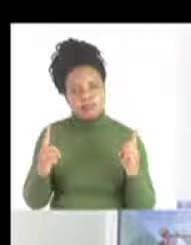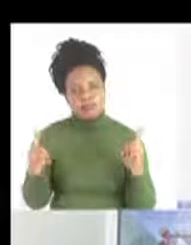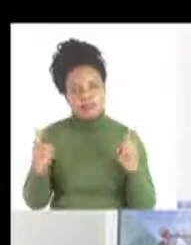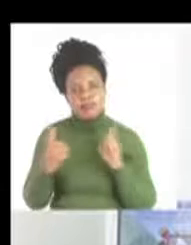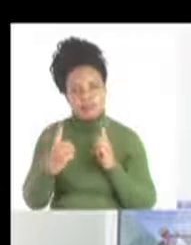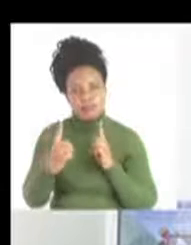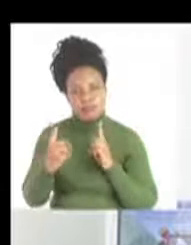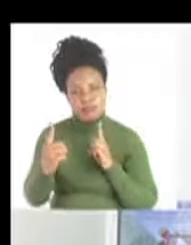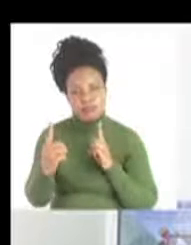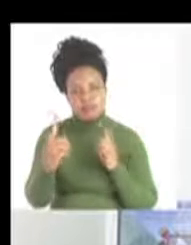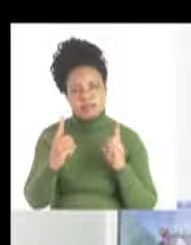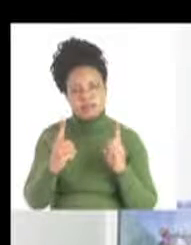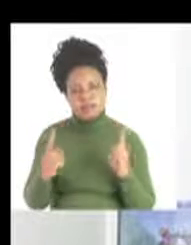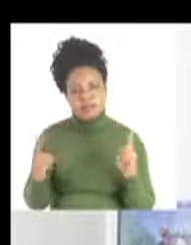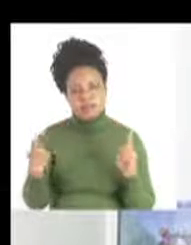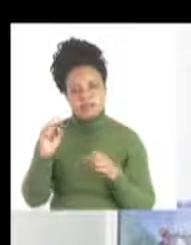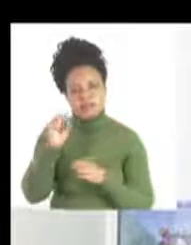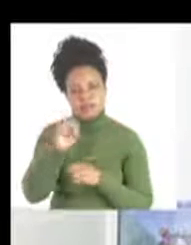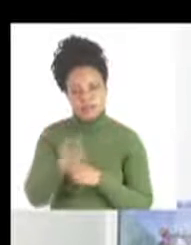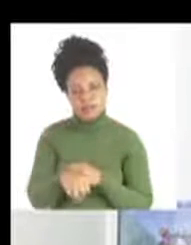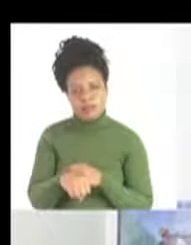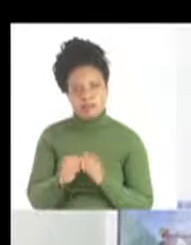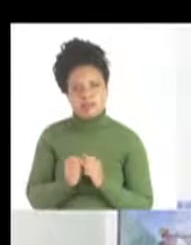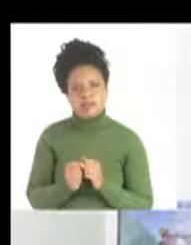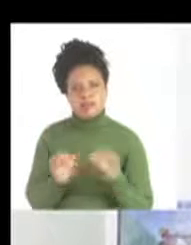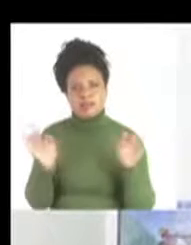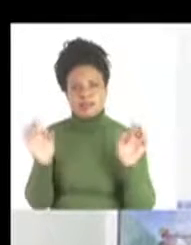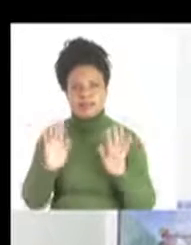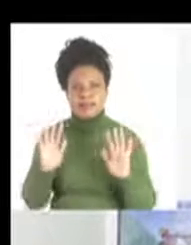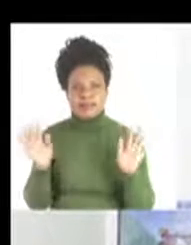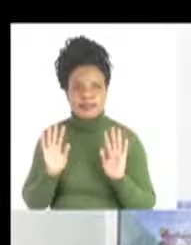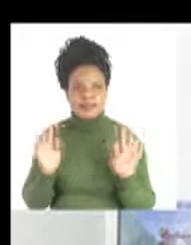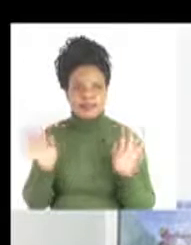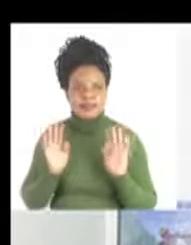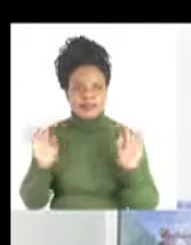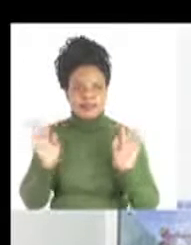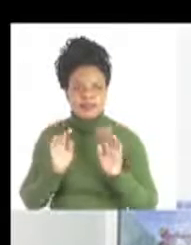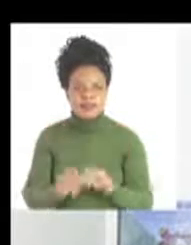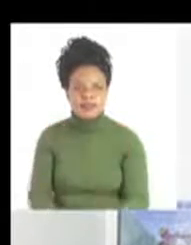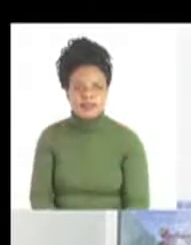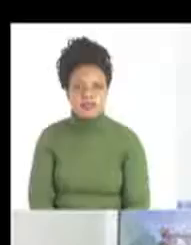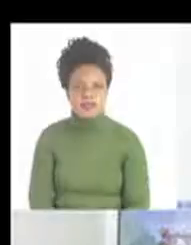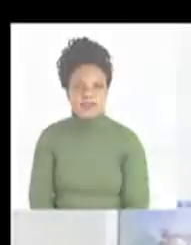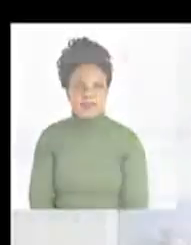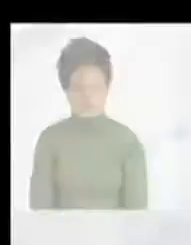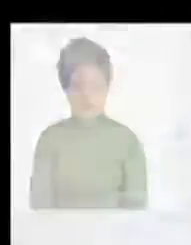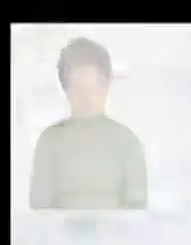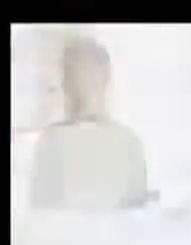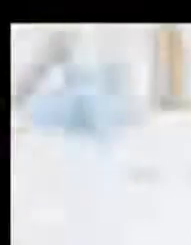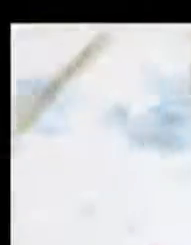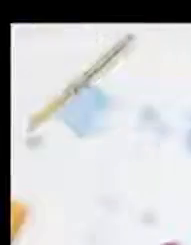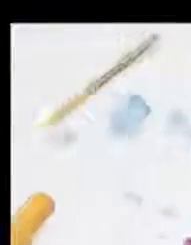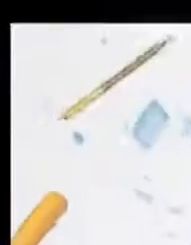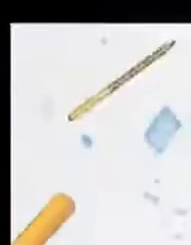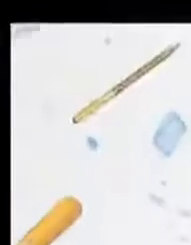by stretching out, and from us, it's a bye-bye.